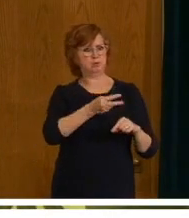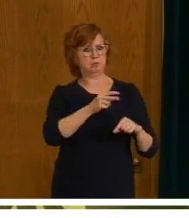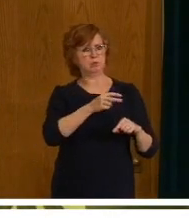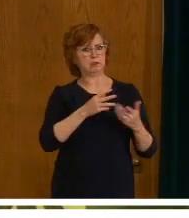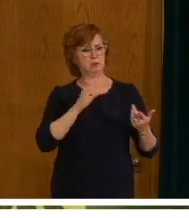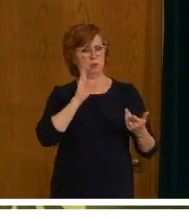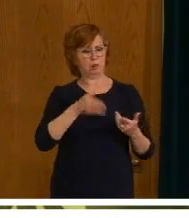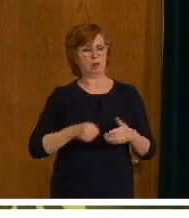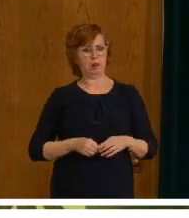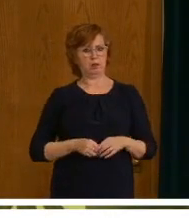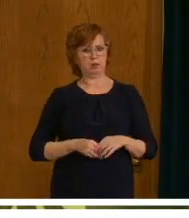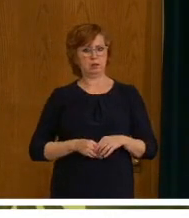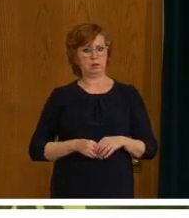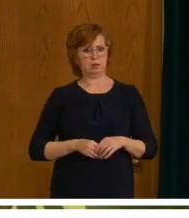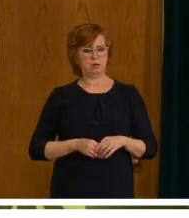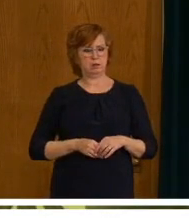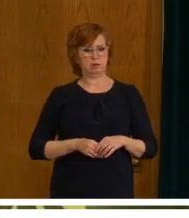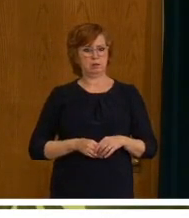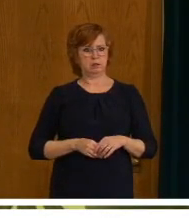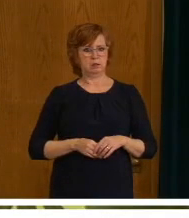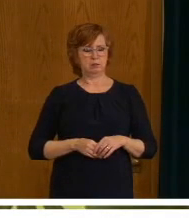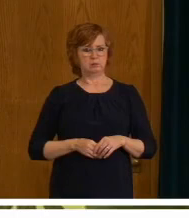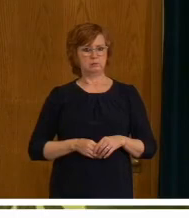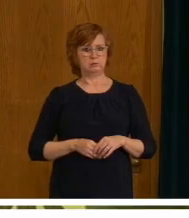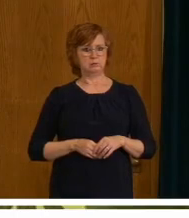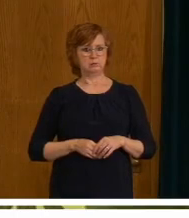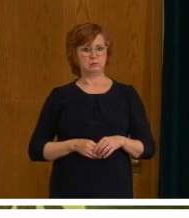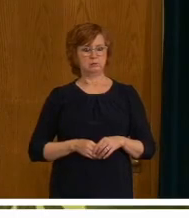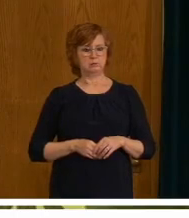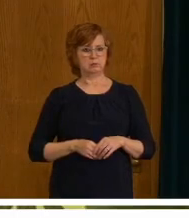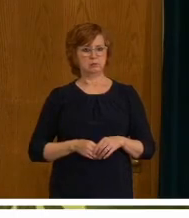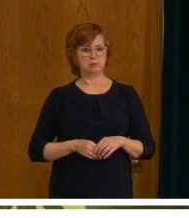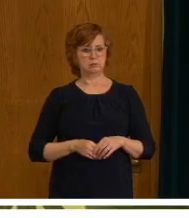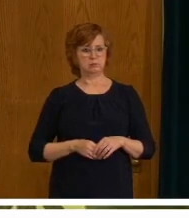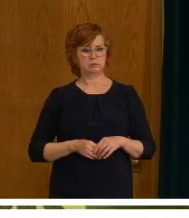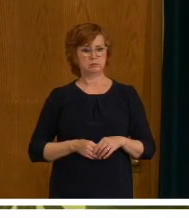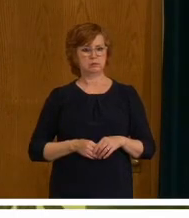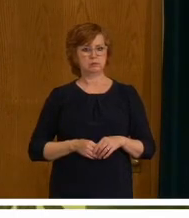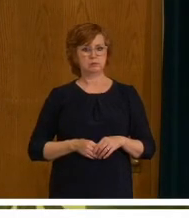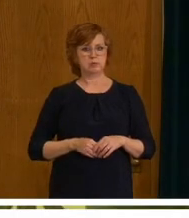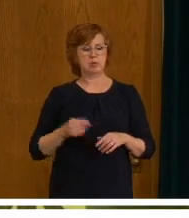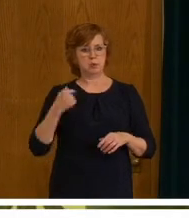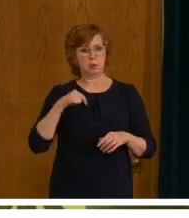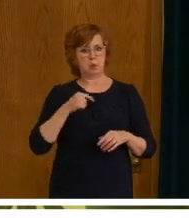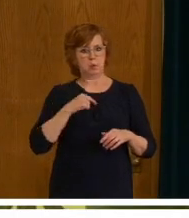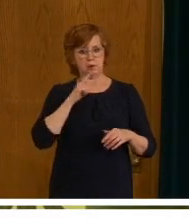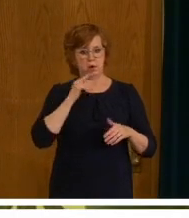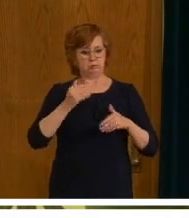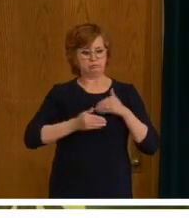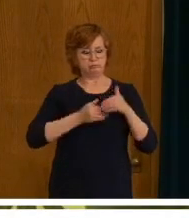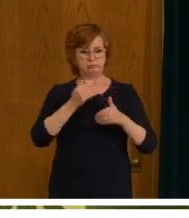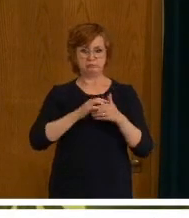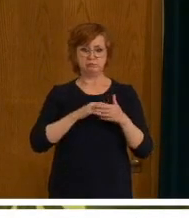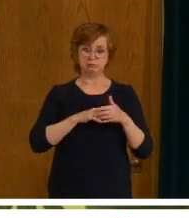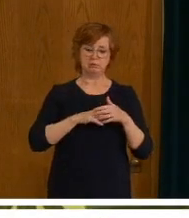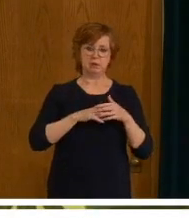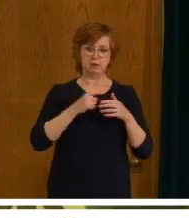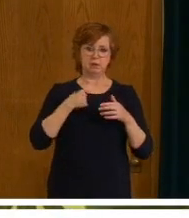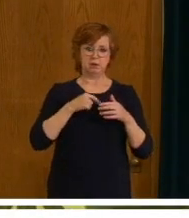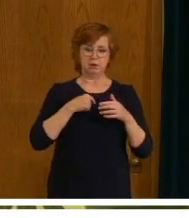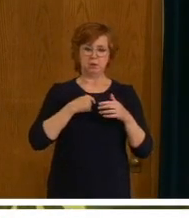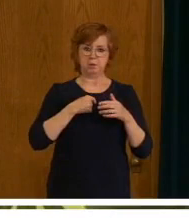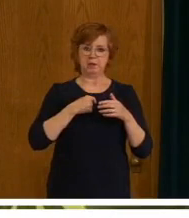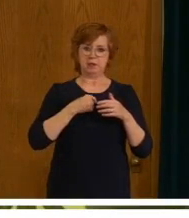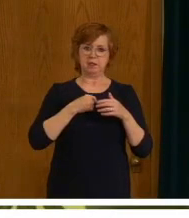So, we are moving forward, as I said in my opening comments, much more cautiously than what we've seen in the